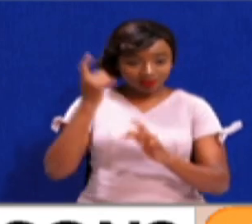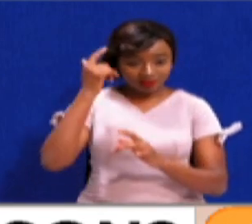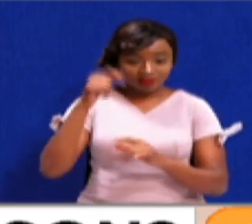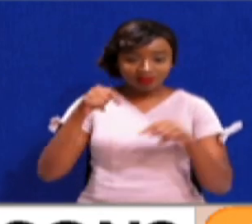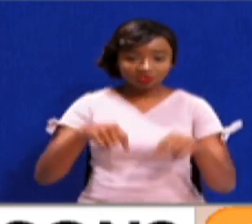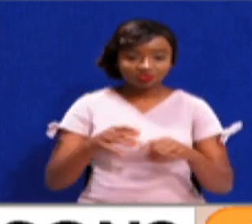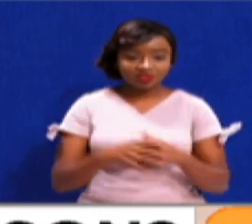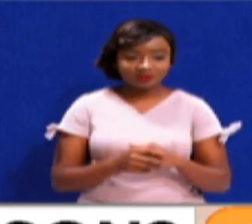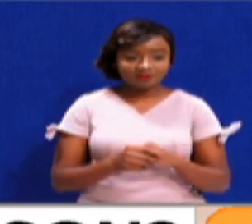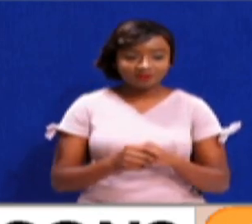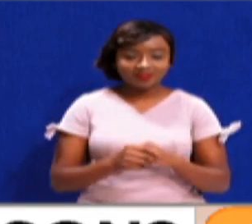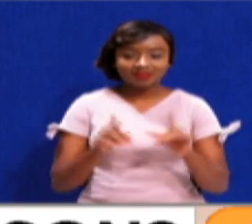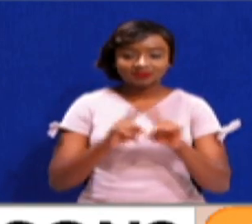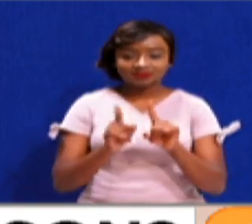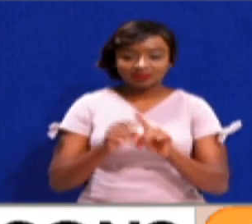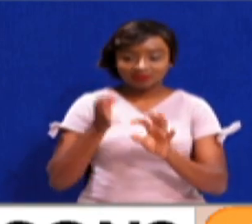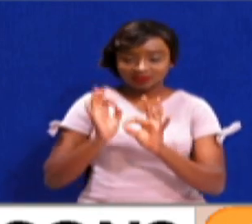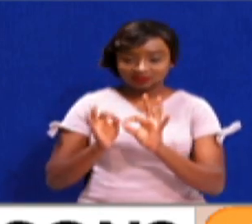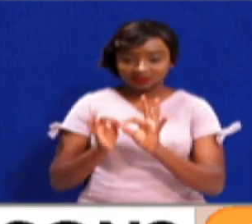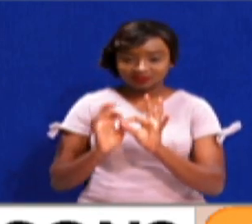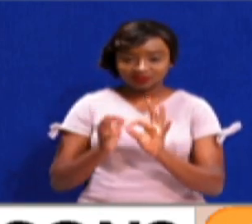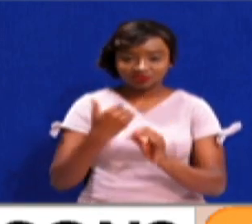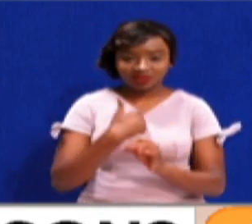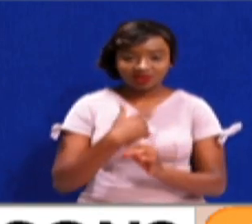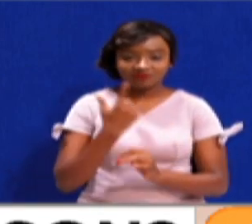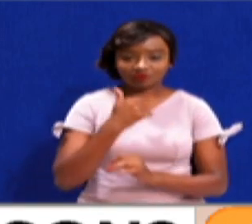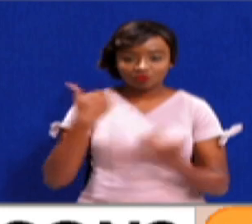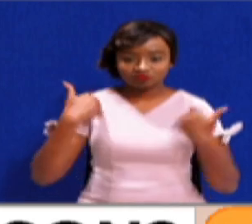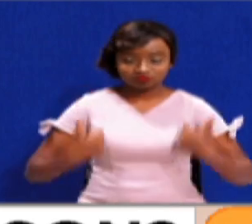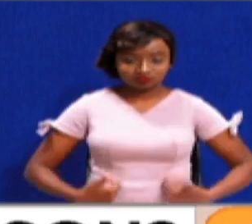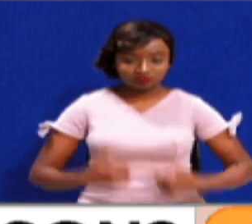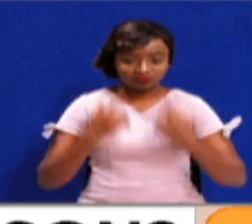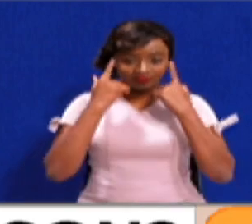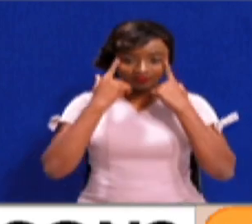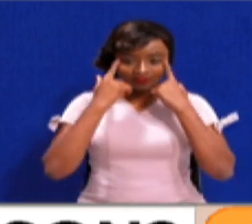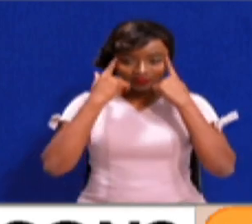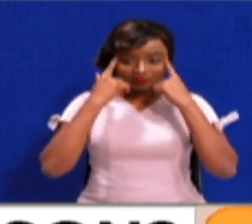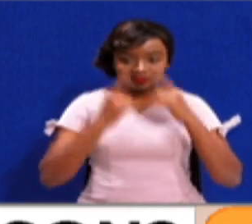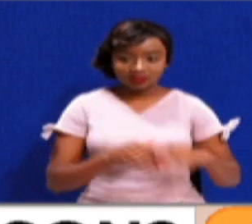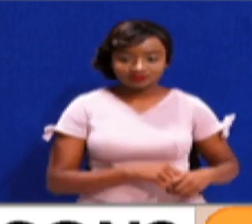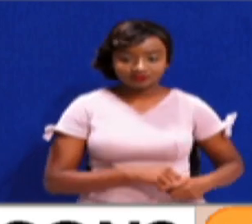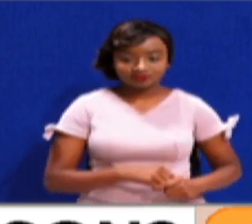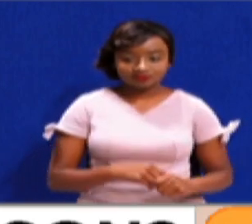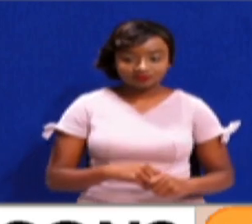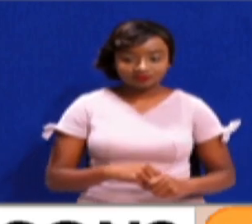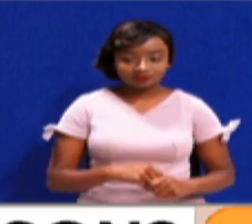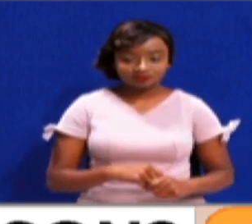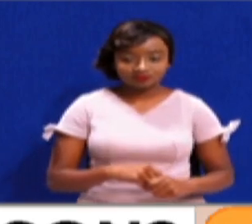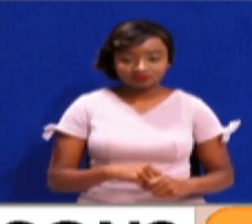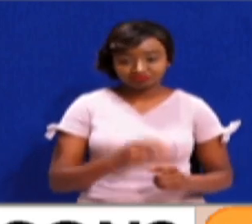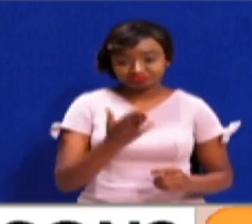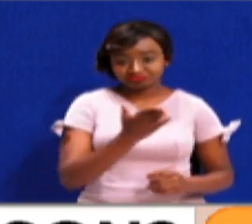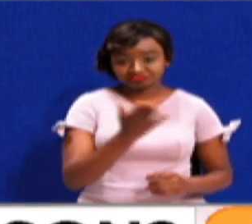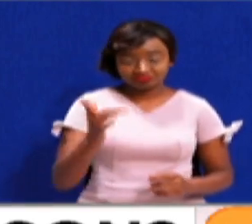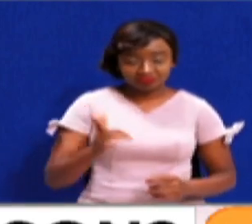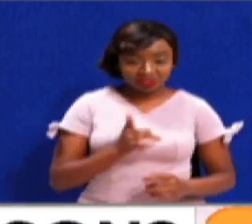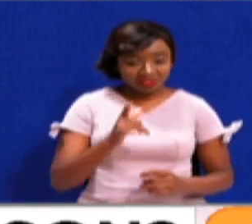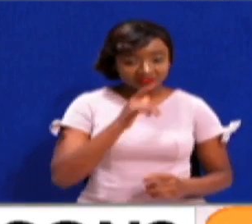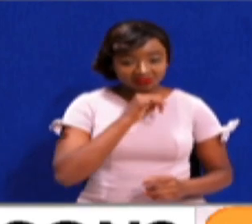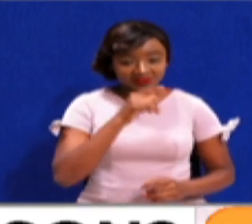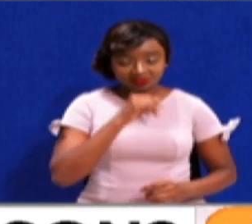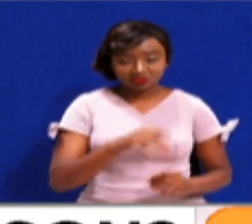is also in sign language, courtesy of Yula Nzale. Now, ladies and